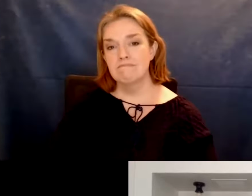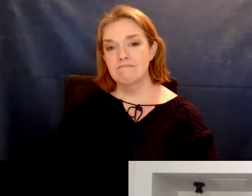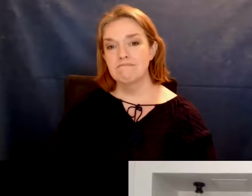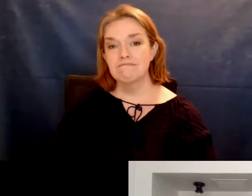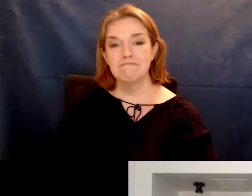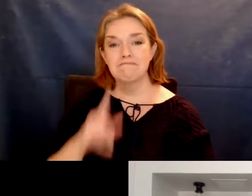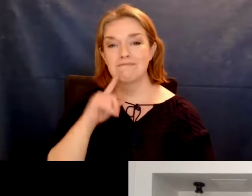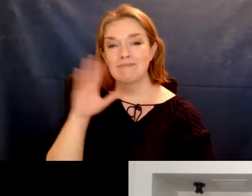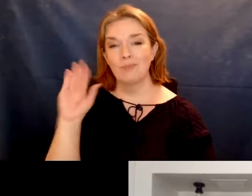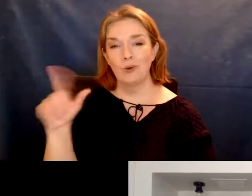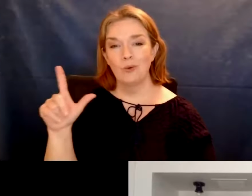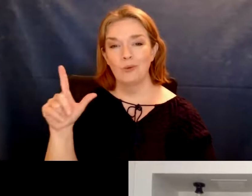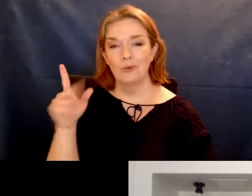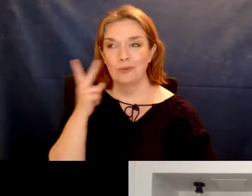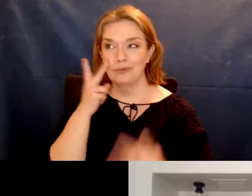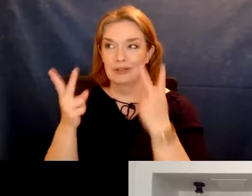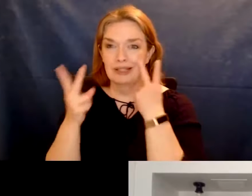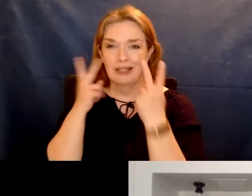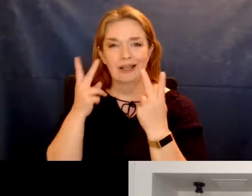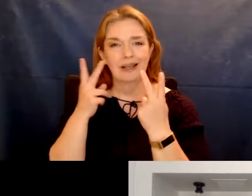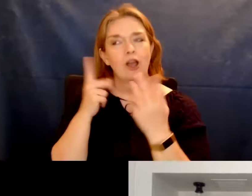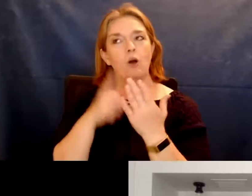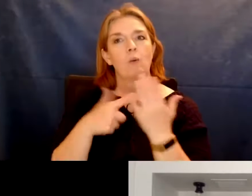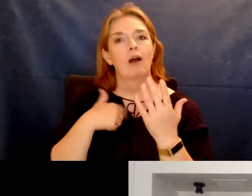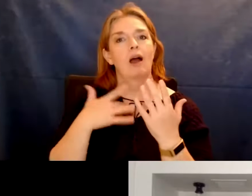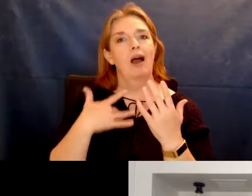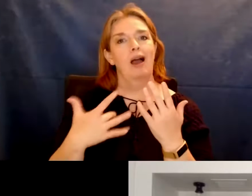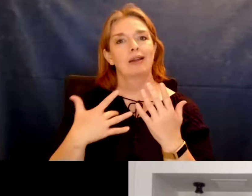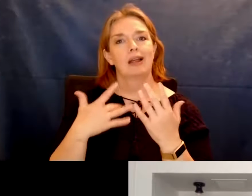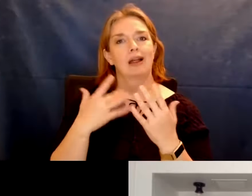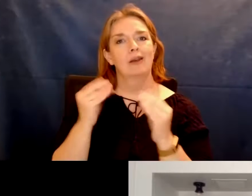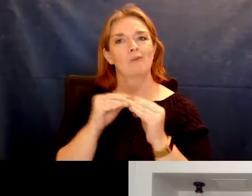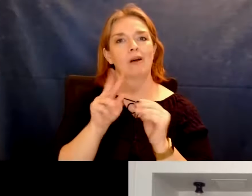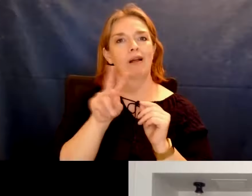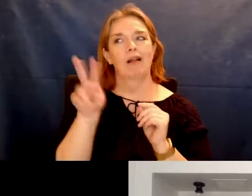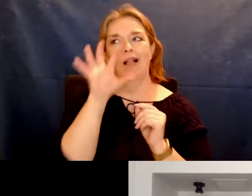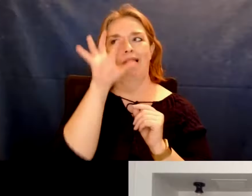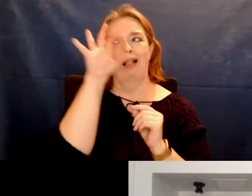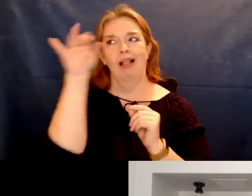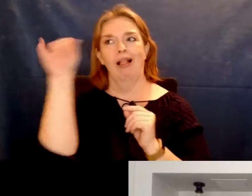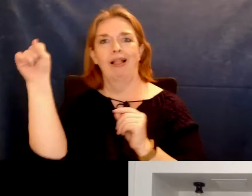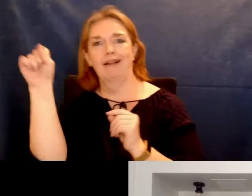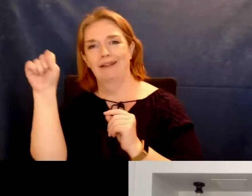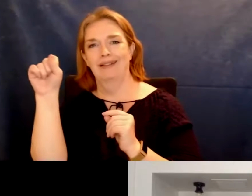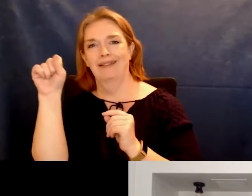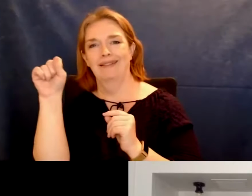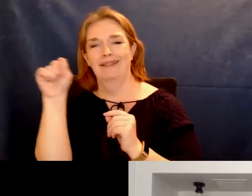cool to see the things that I gravitated toward here, like gravitating toward the signs and